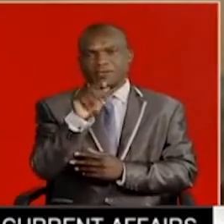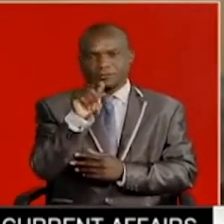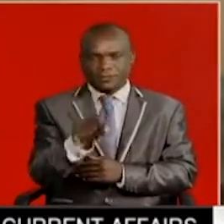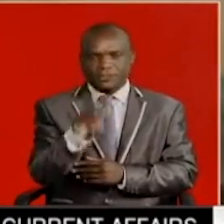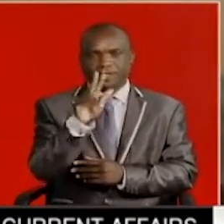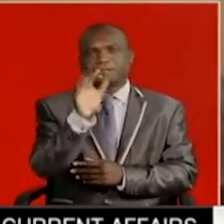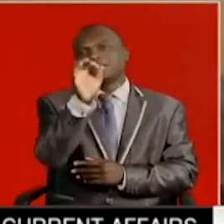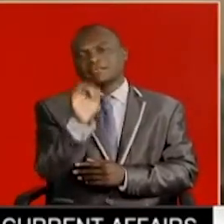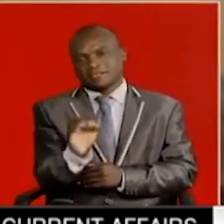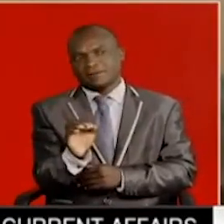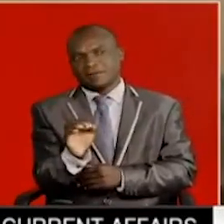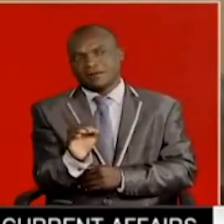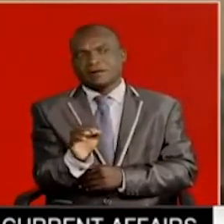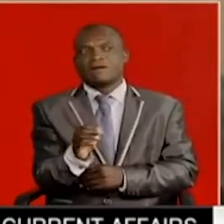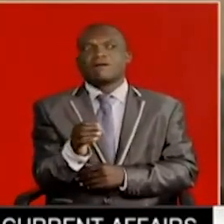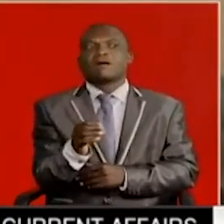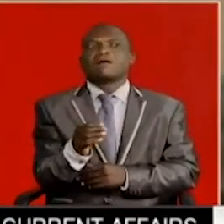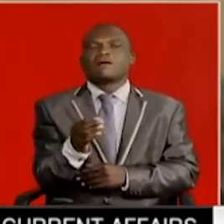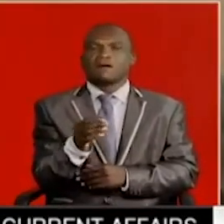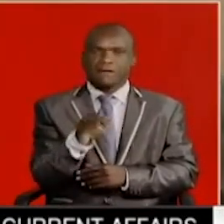58.8% of our